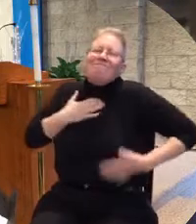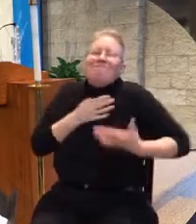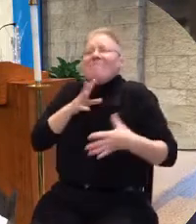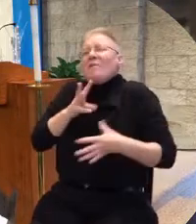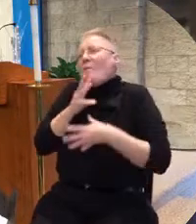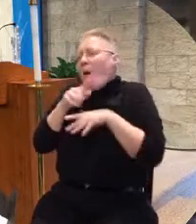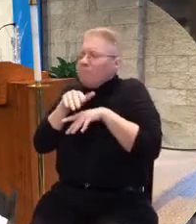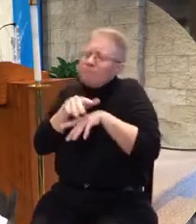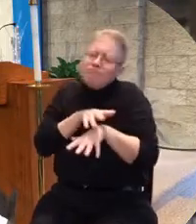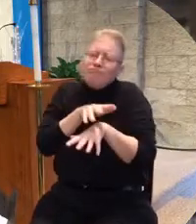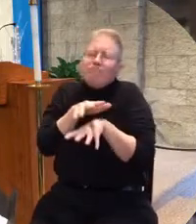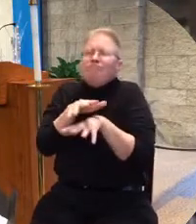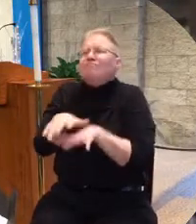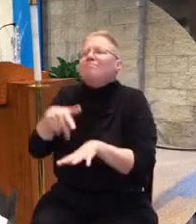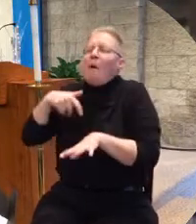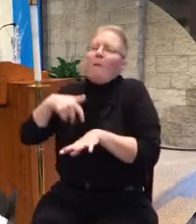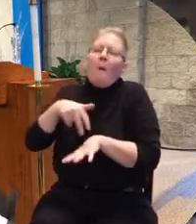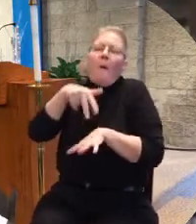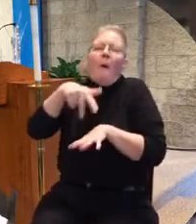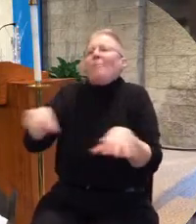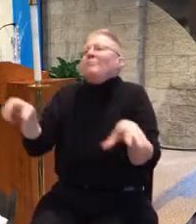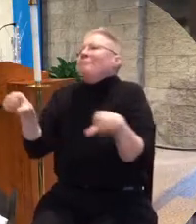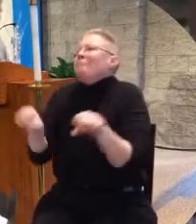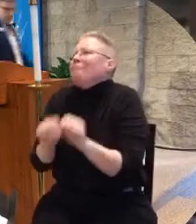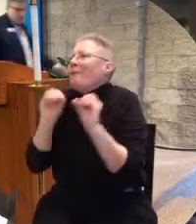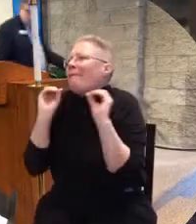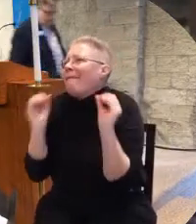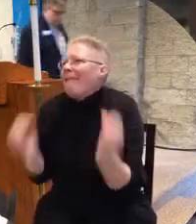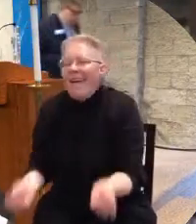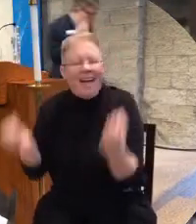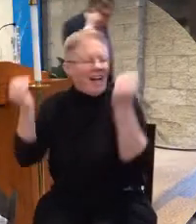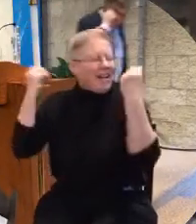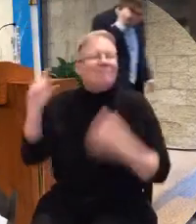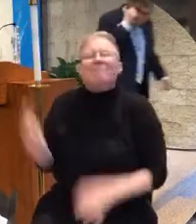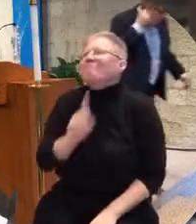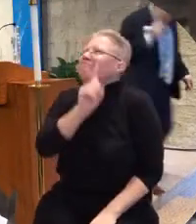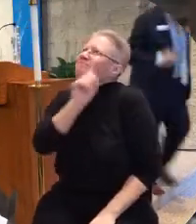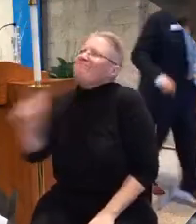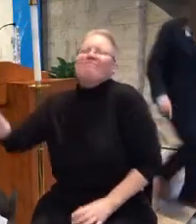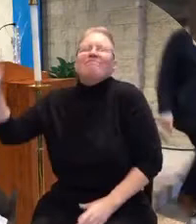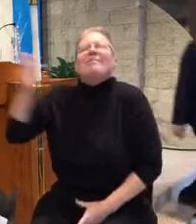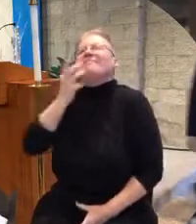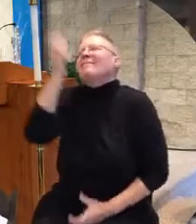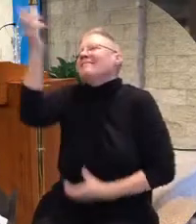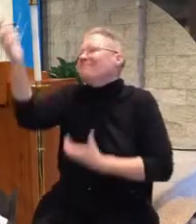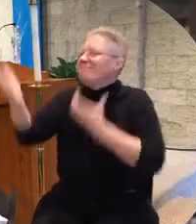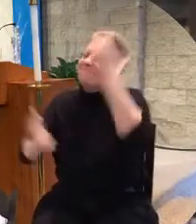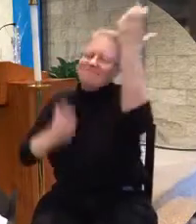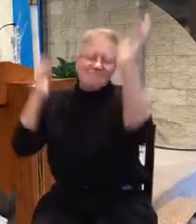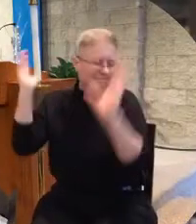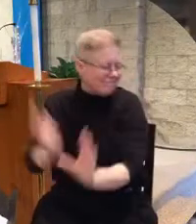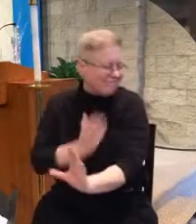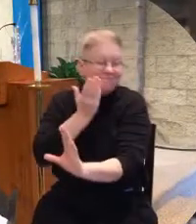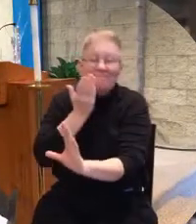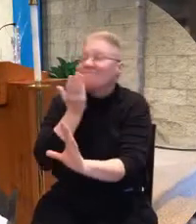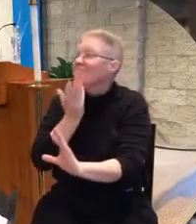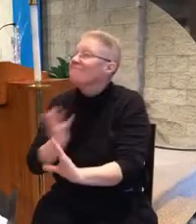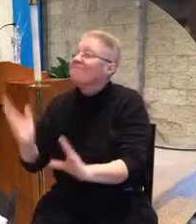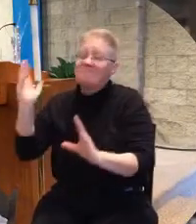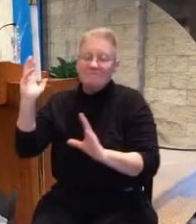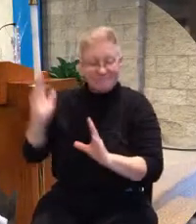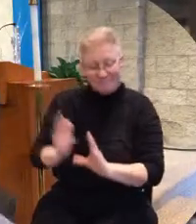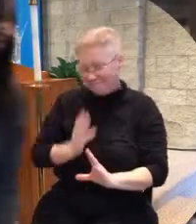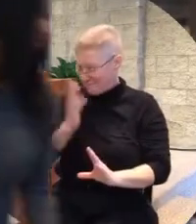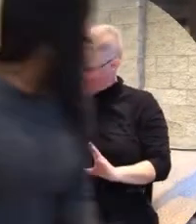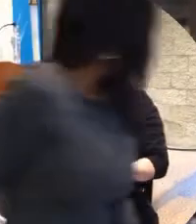creek, singing songs came out of the street, and my heart